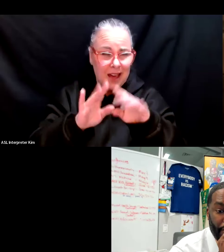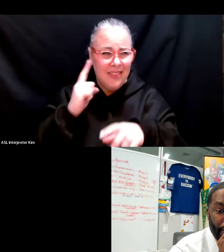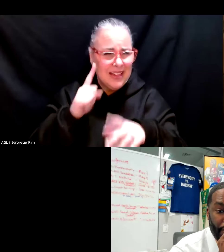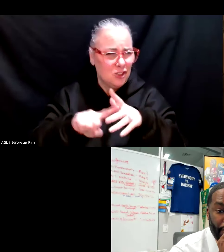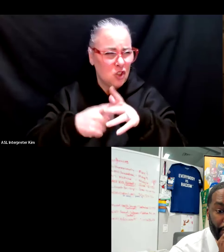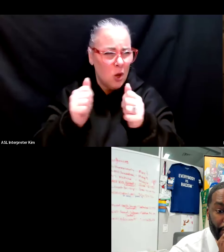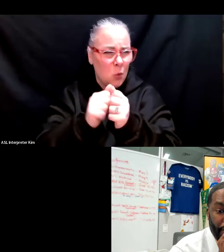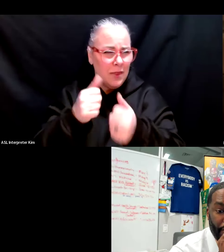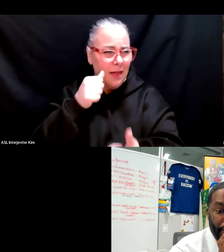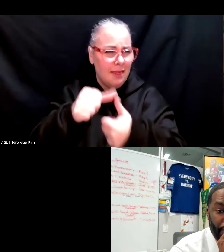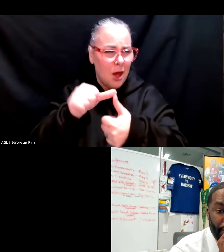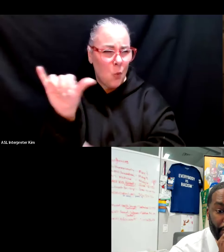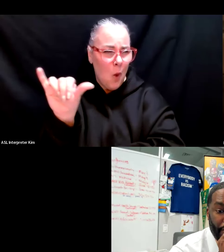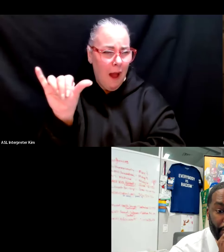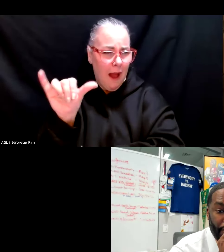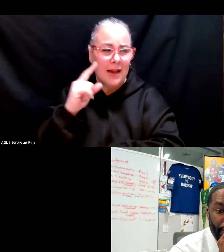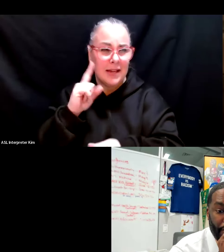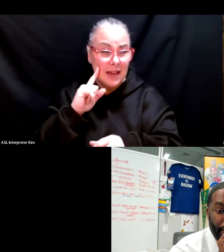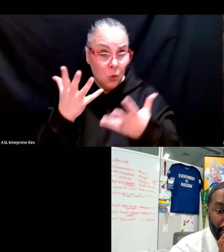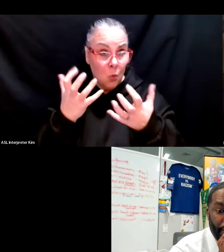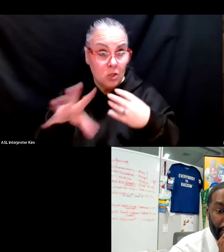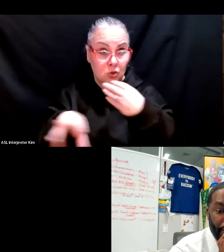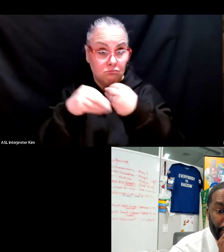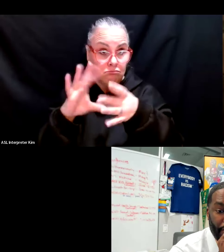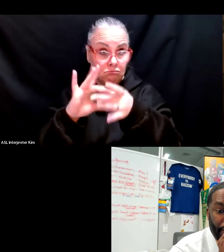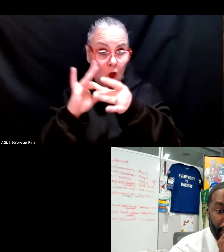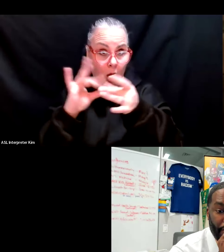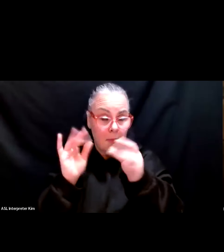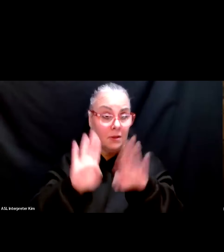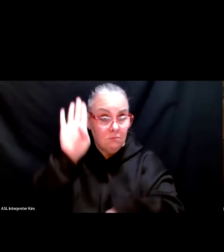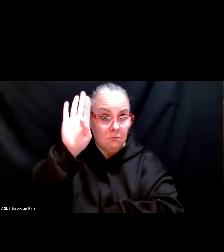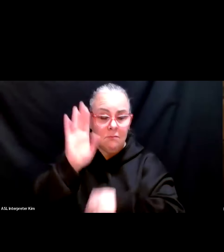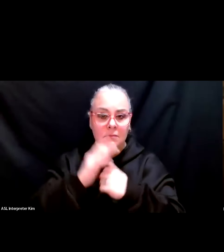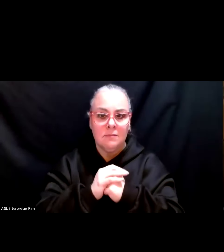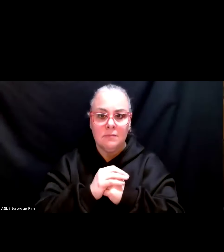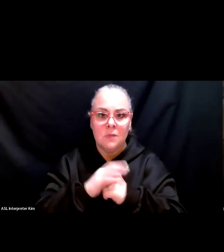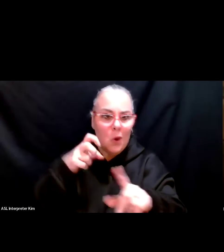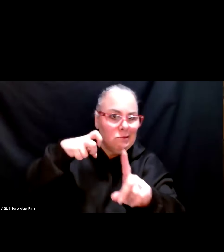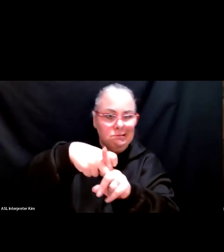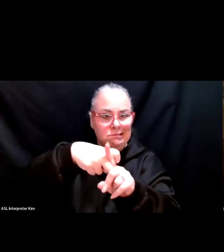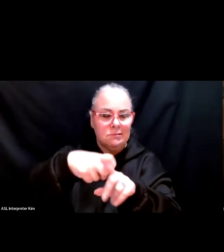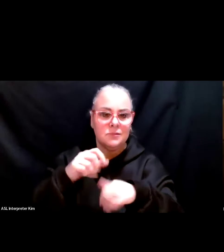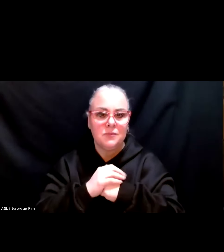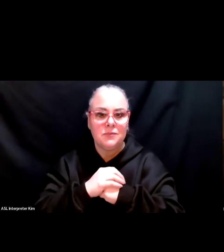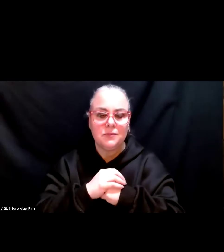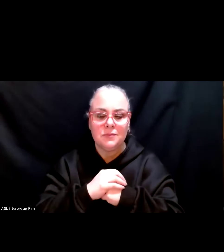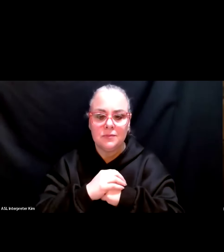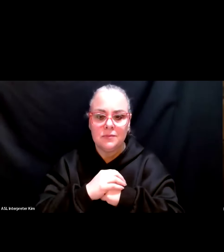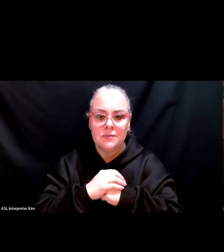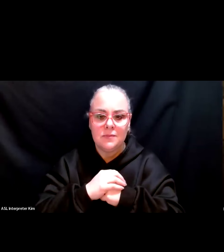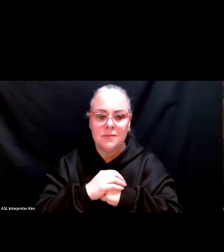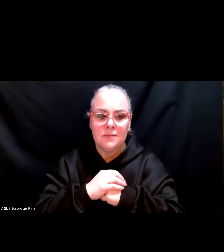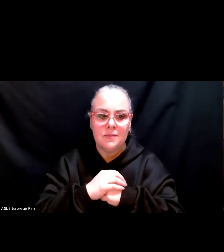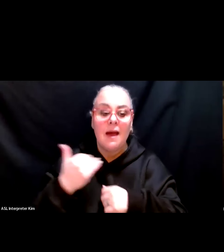Y. If you are still interested in asking your question, I want to make sure I honor that time. I do have